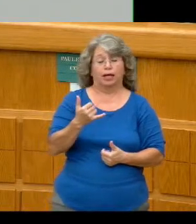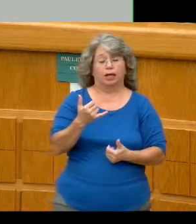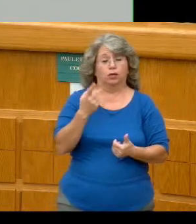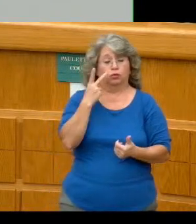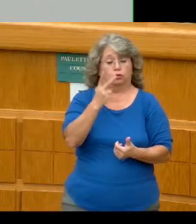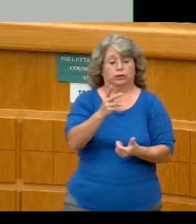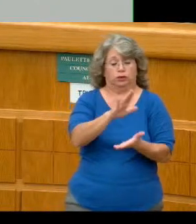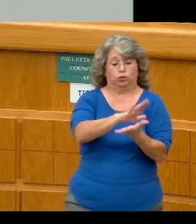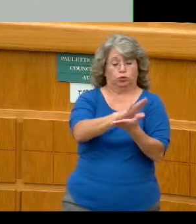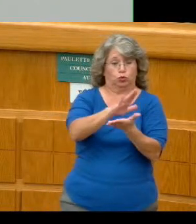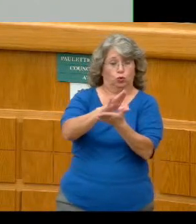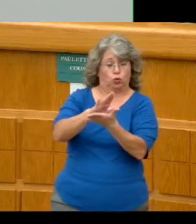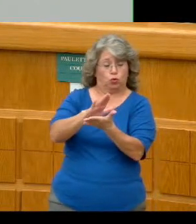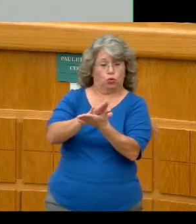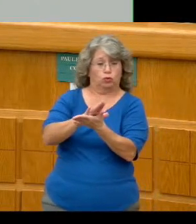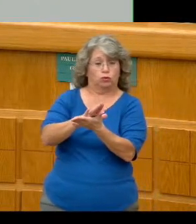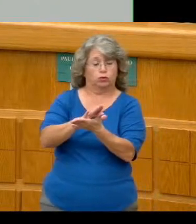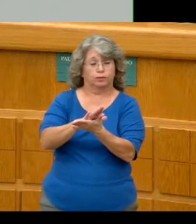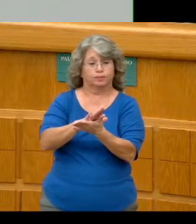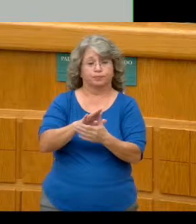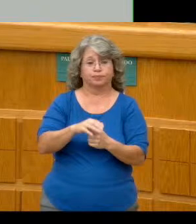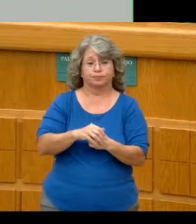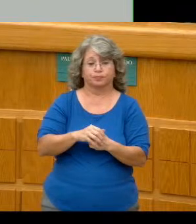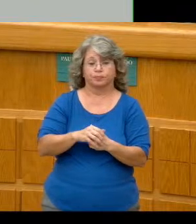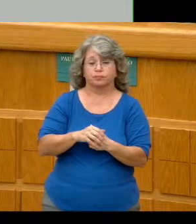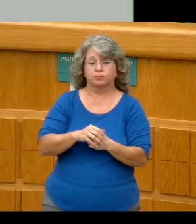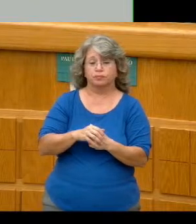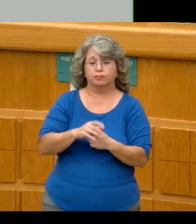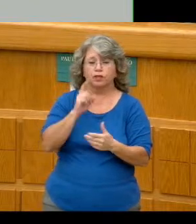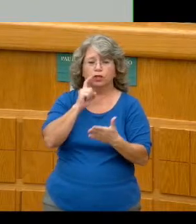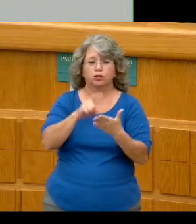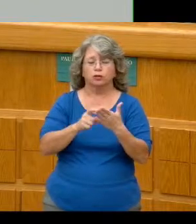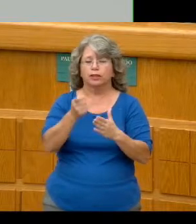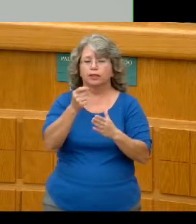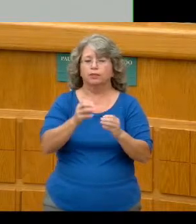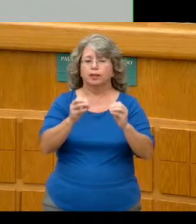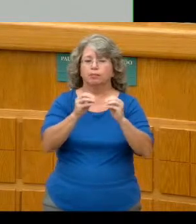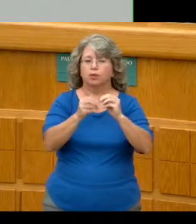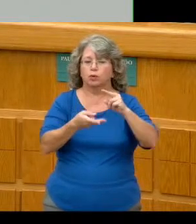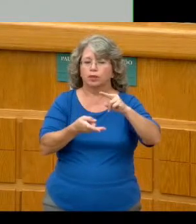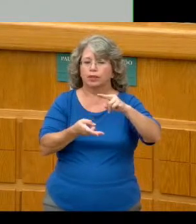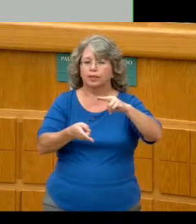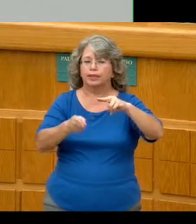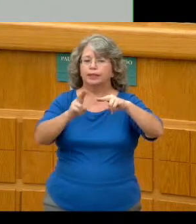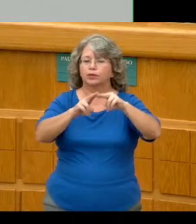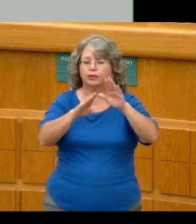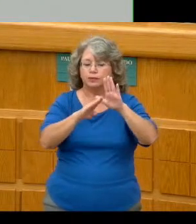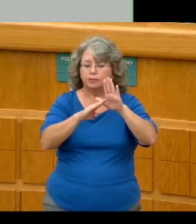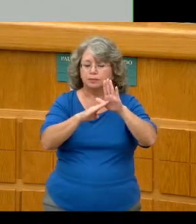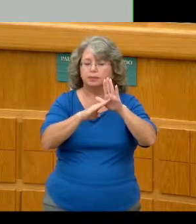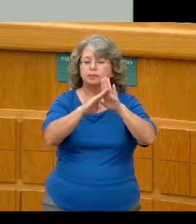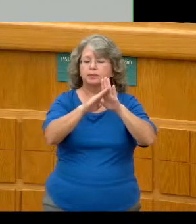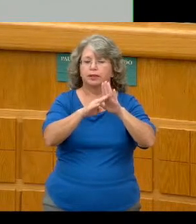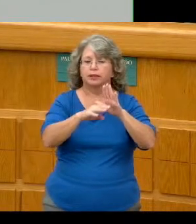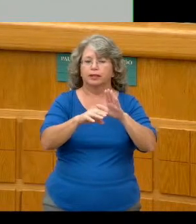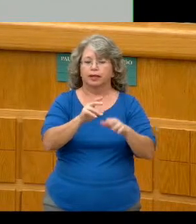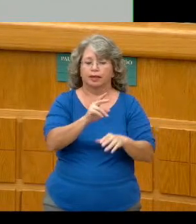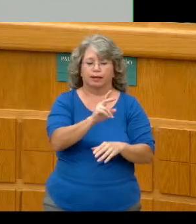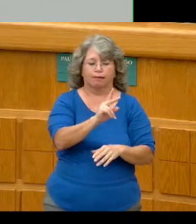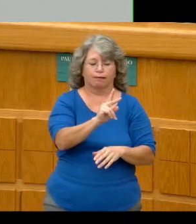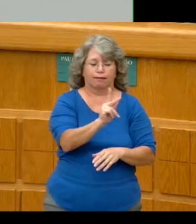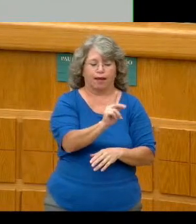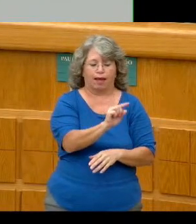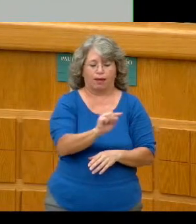to see a little bit more increase. You can see for the K through 12, during the